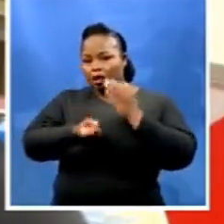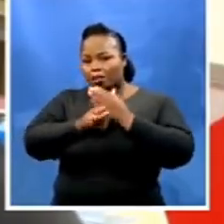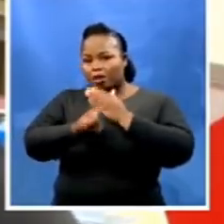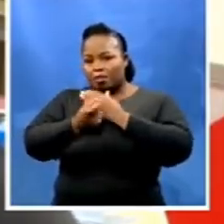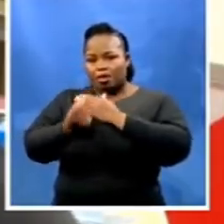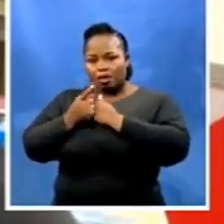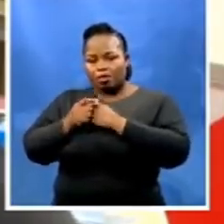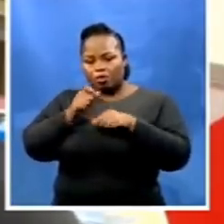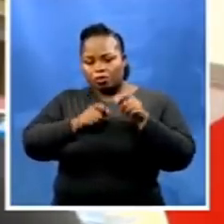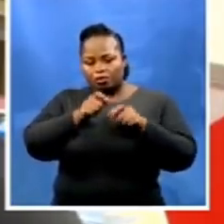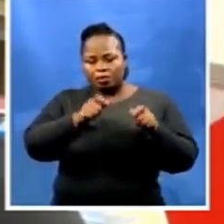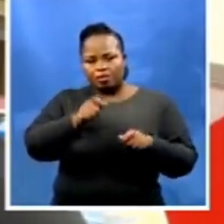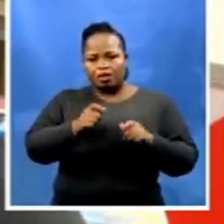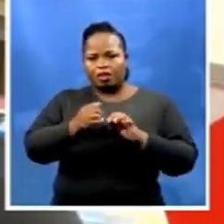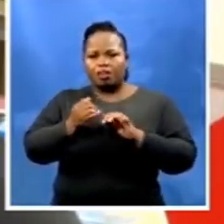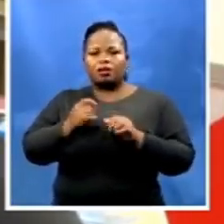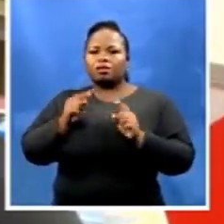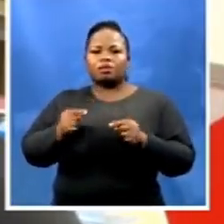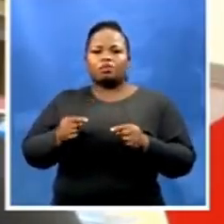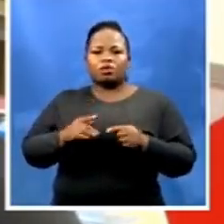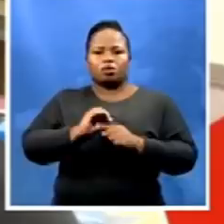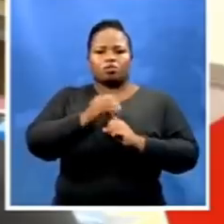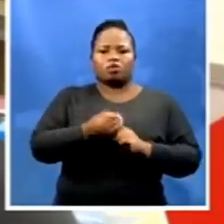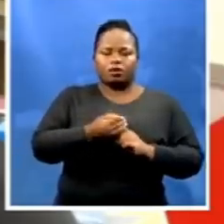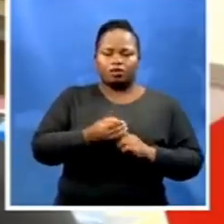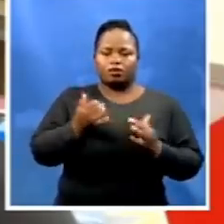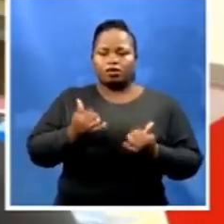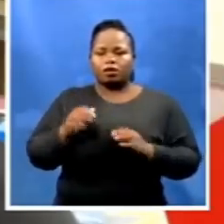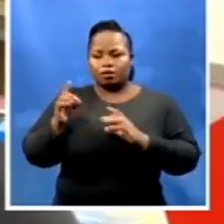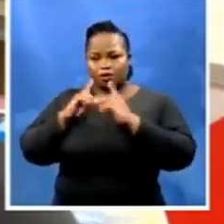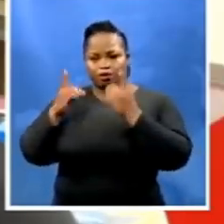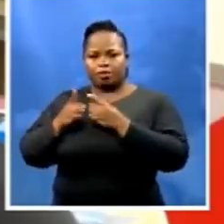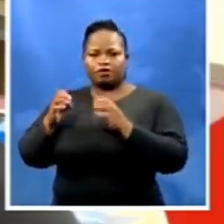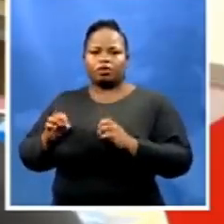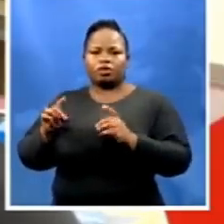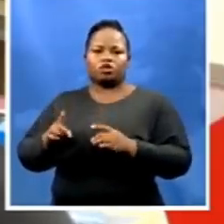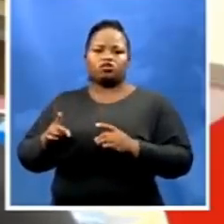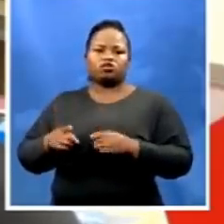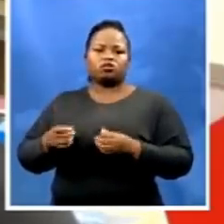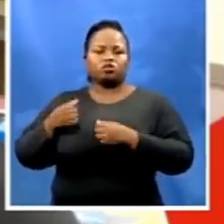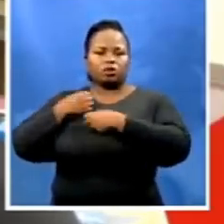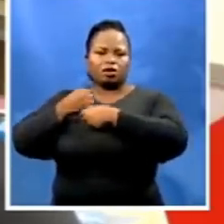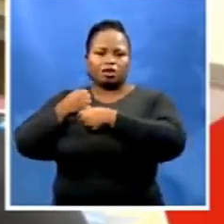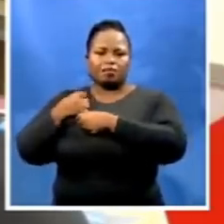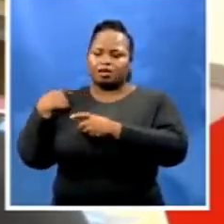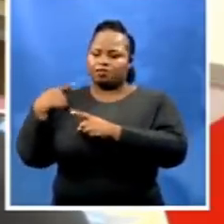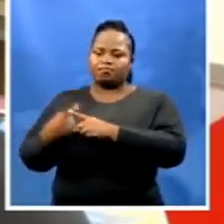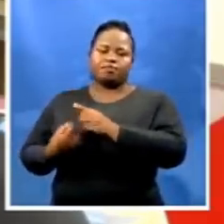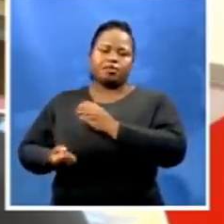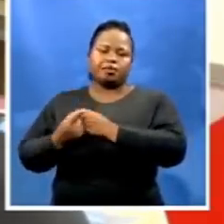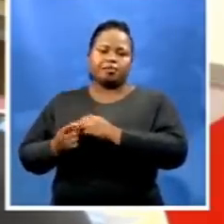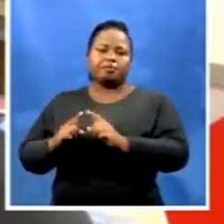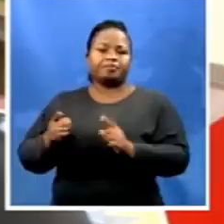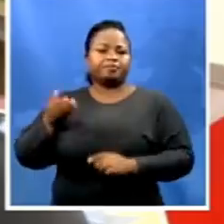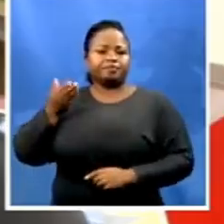as a Department of Education. I am happy also to indicate that in our previous cabinet meeting, the